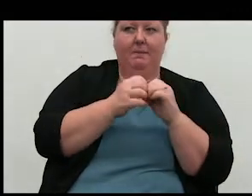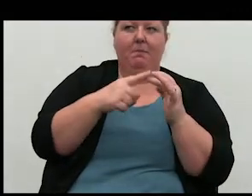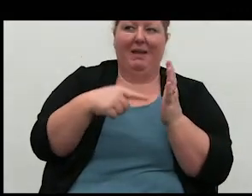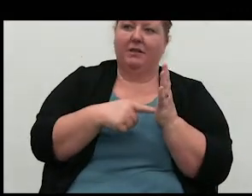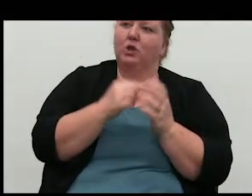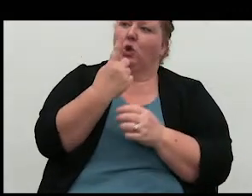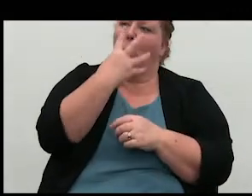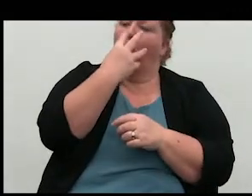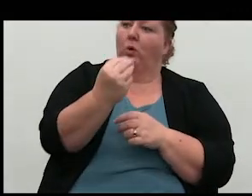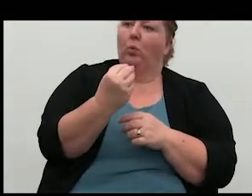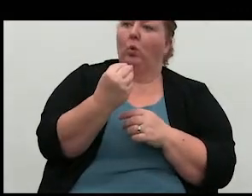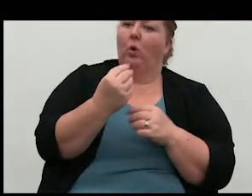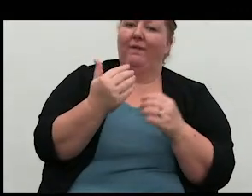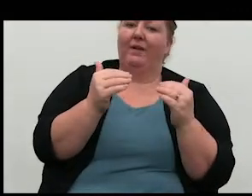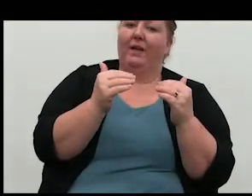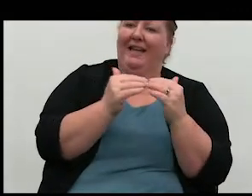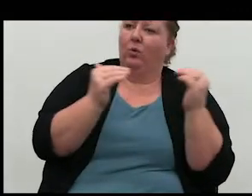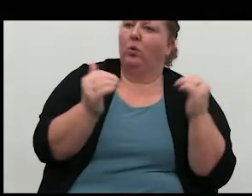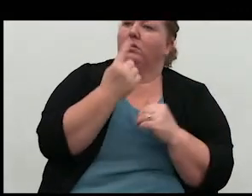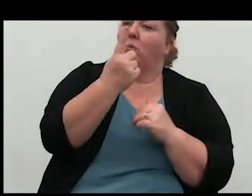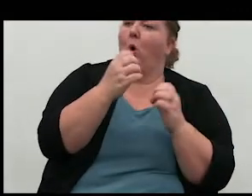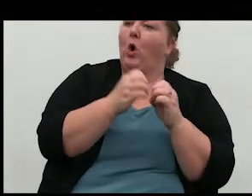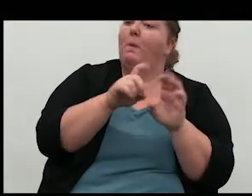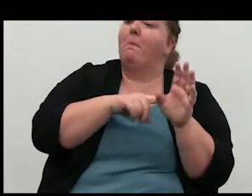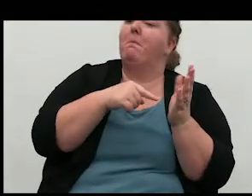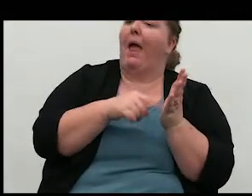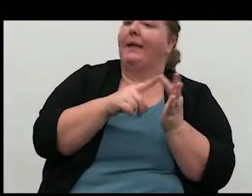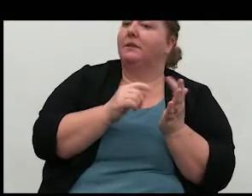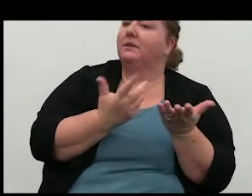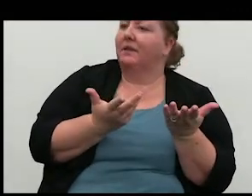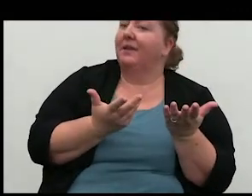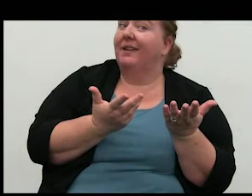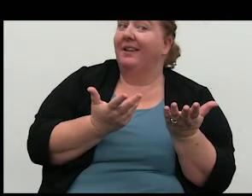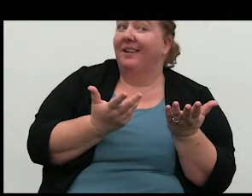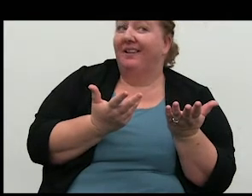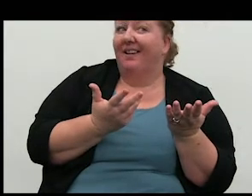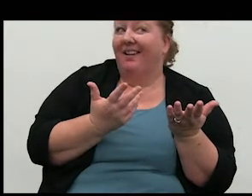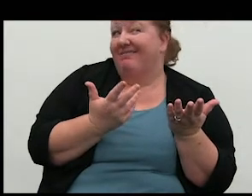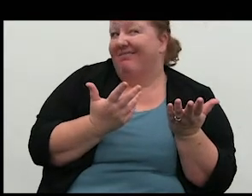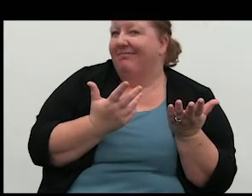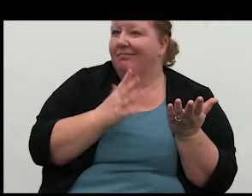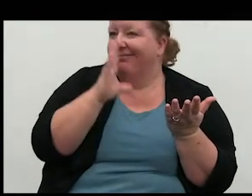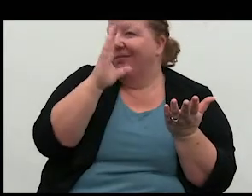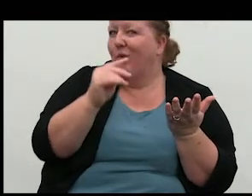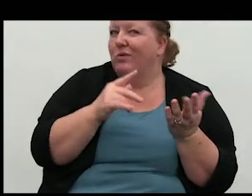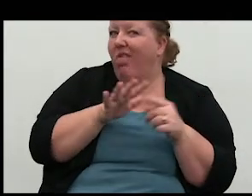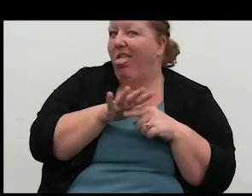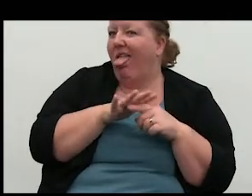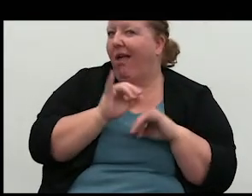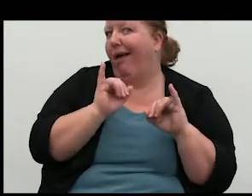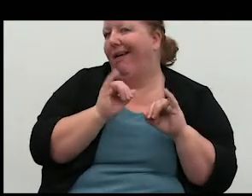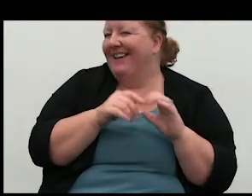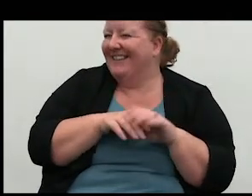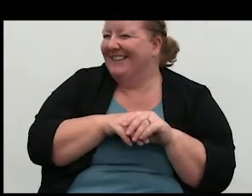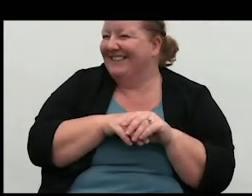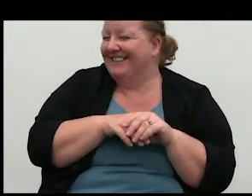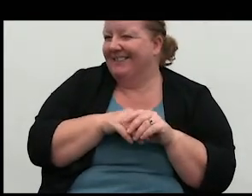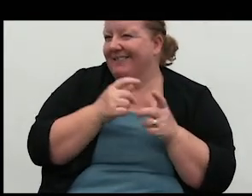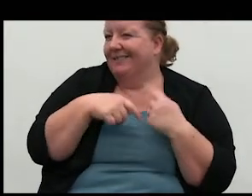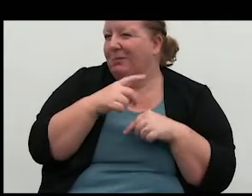wolf bone is equal to 1 byte. I did warn you that puns would get worse, and they will get